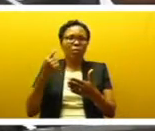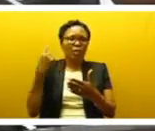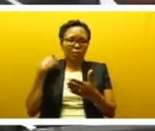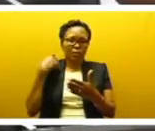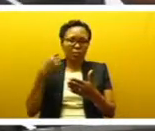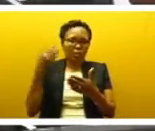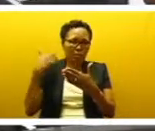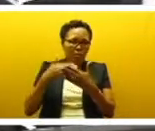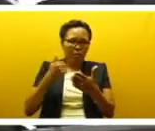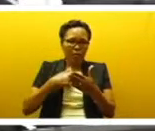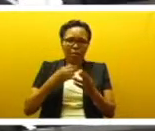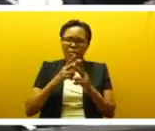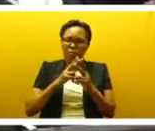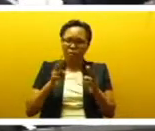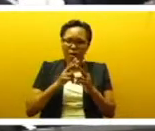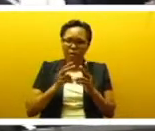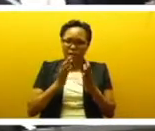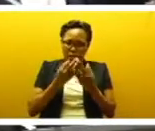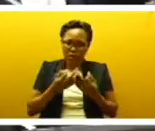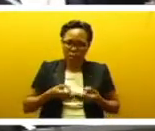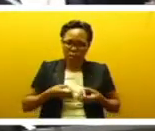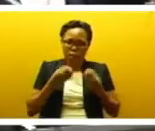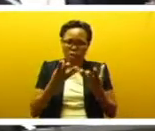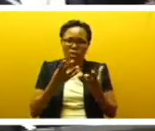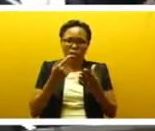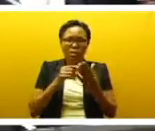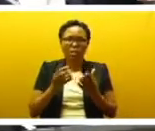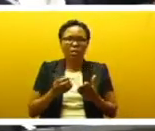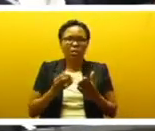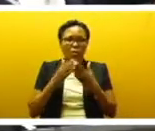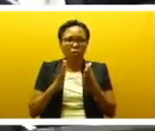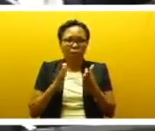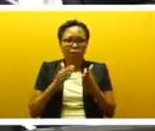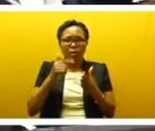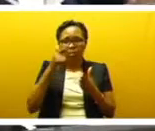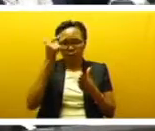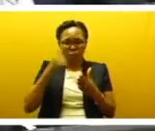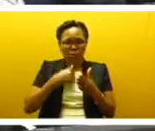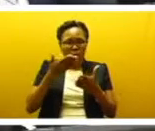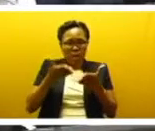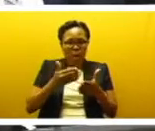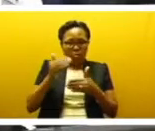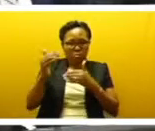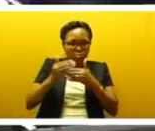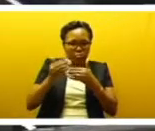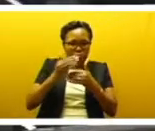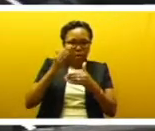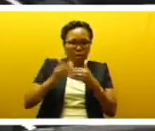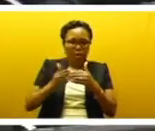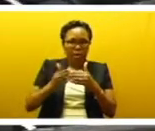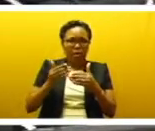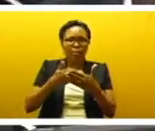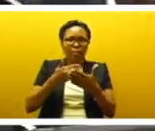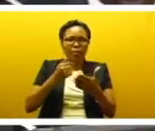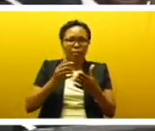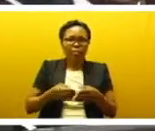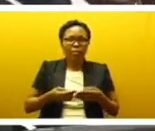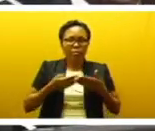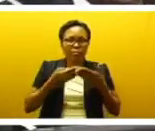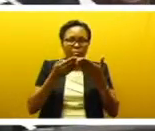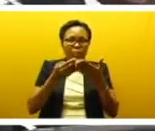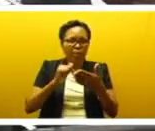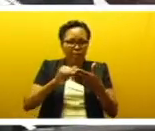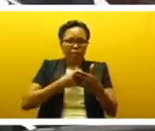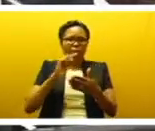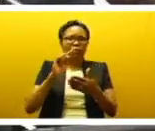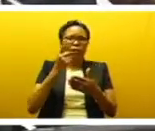so I'm sure I'm going to be just as generous and patriotic as I am in my rejoinder. I was the first one to donate